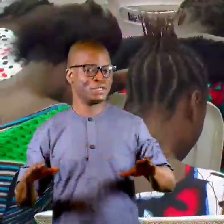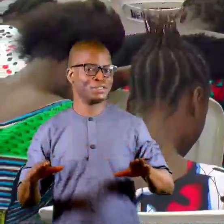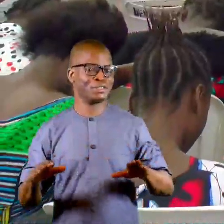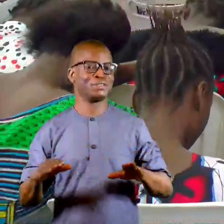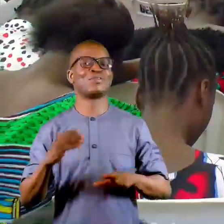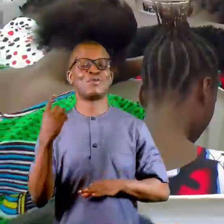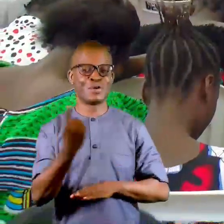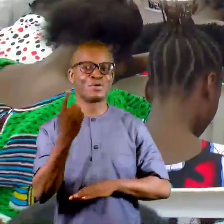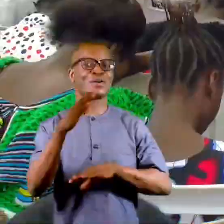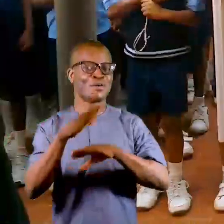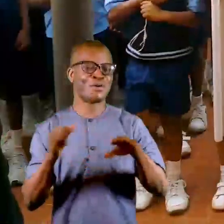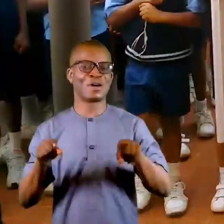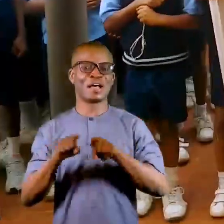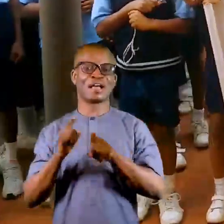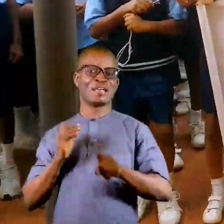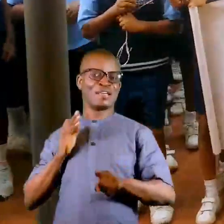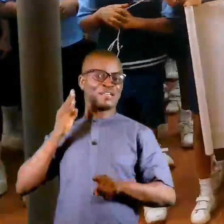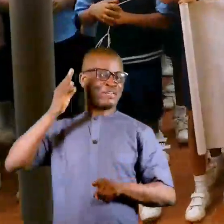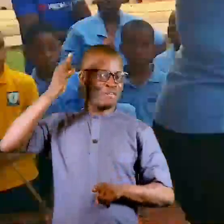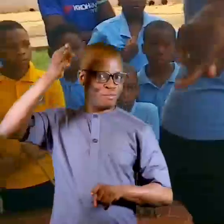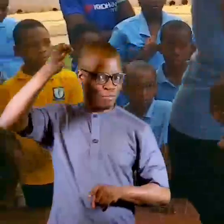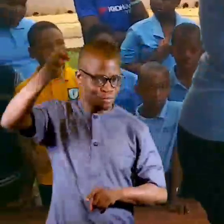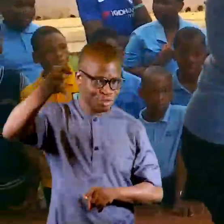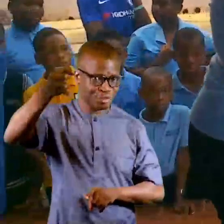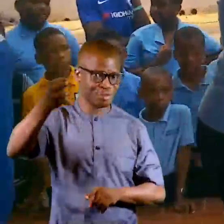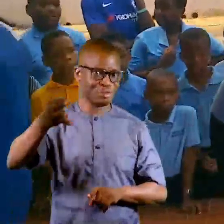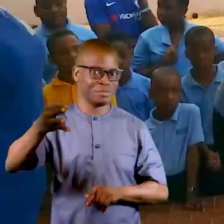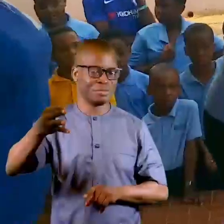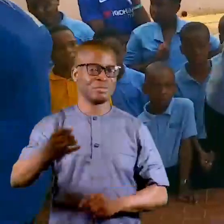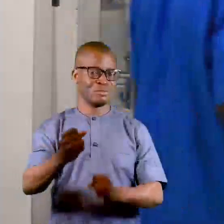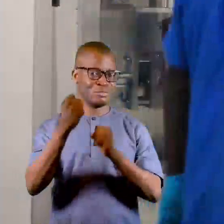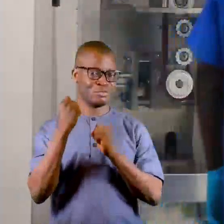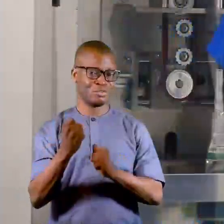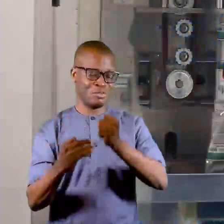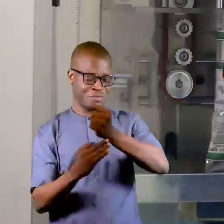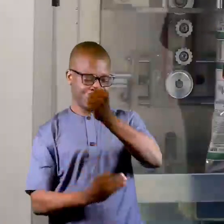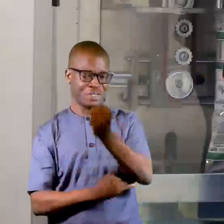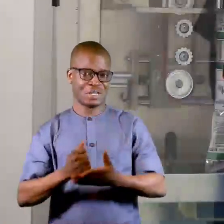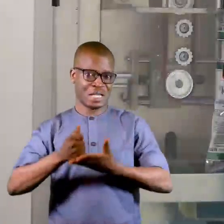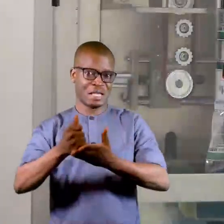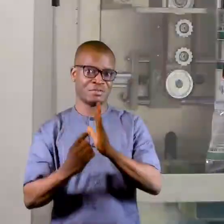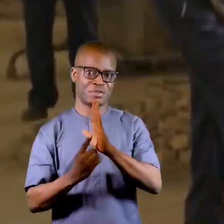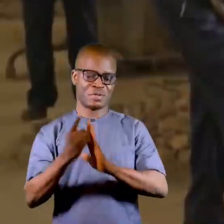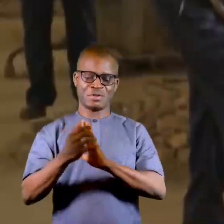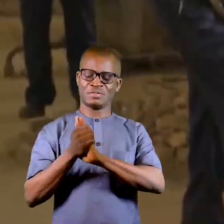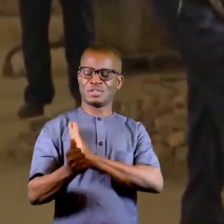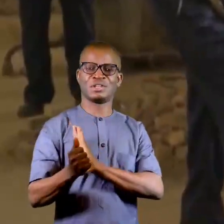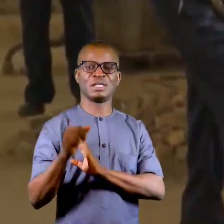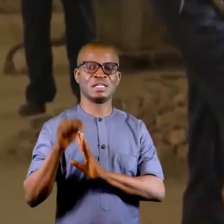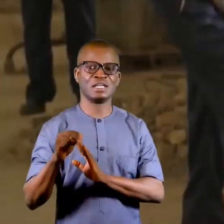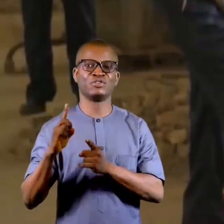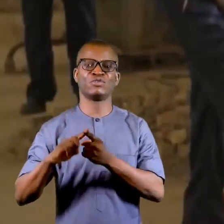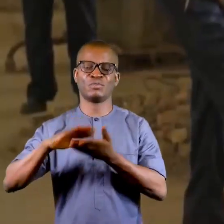Children are often referred to as the future. So, a strong foundation helps the children develop skills they need to